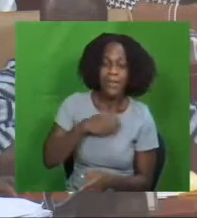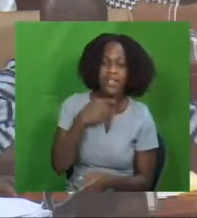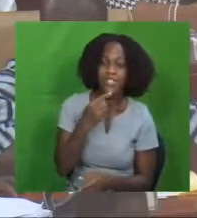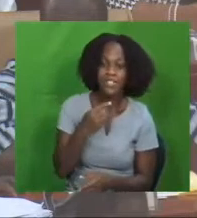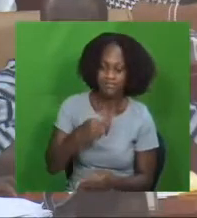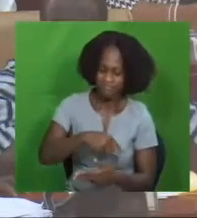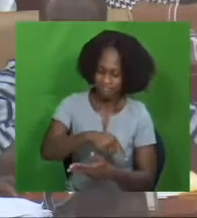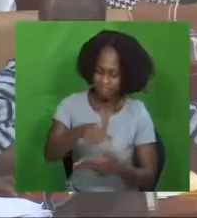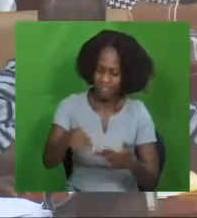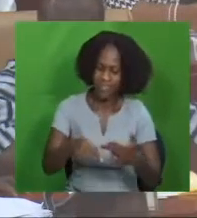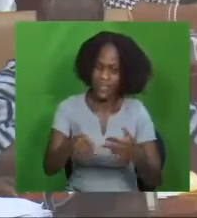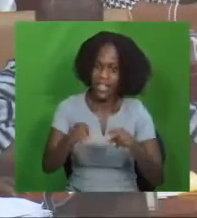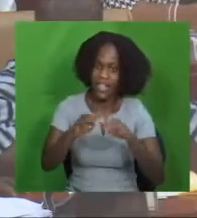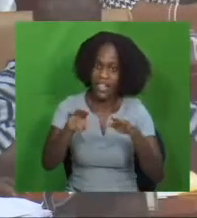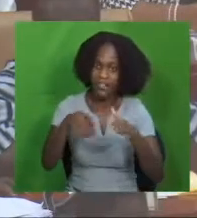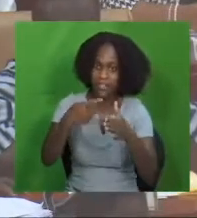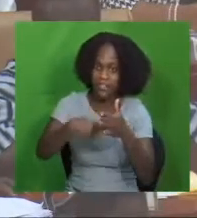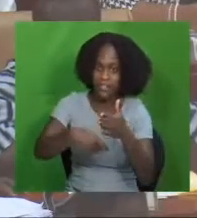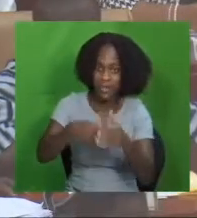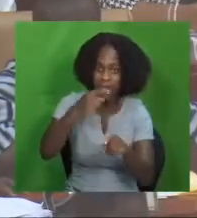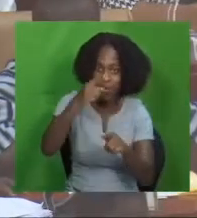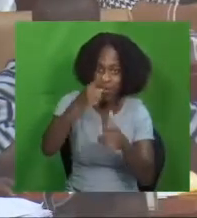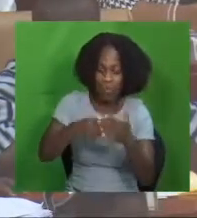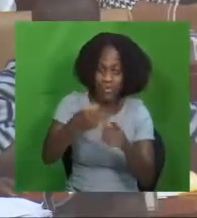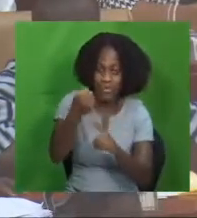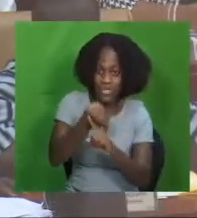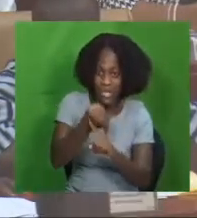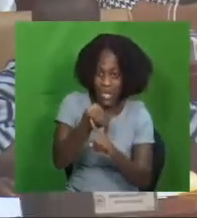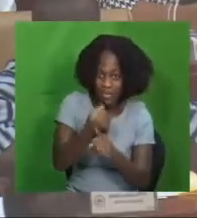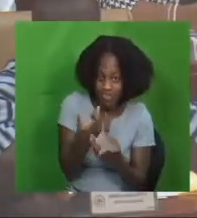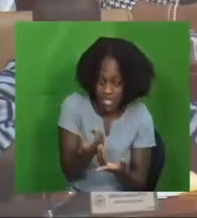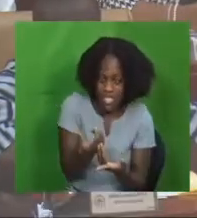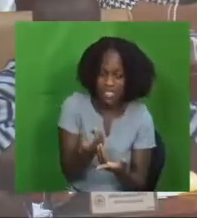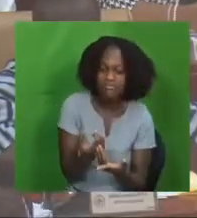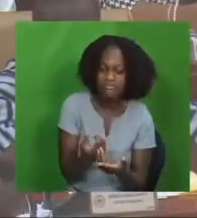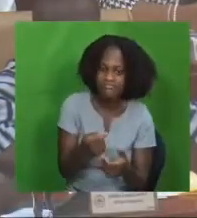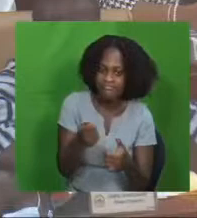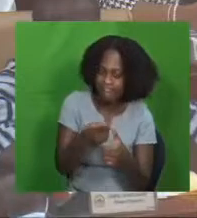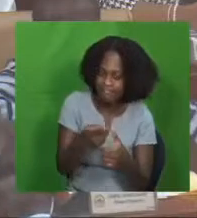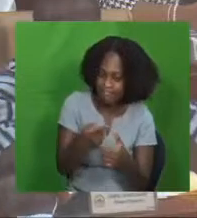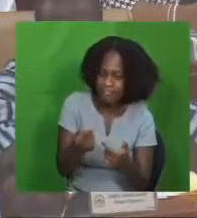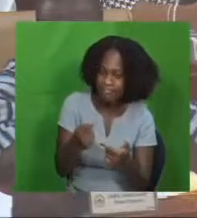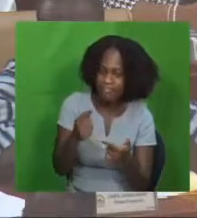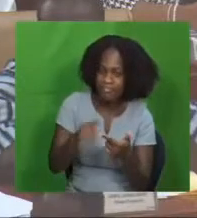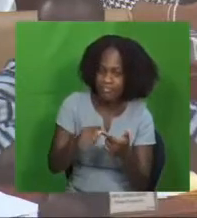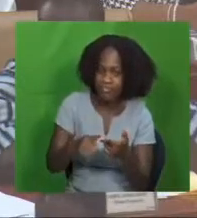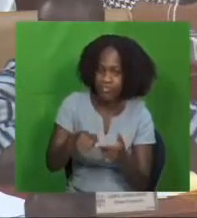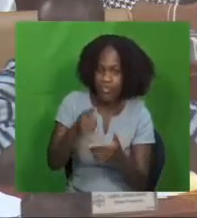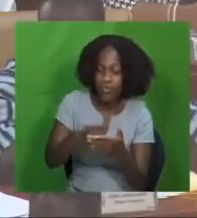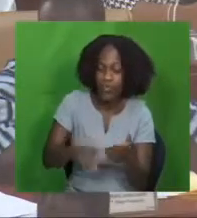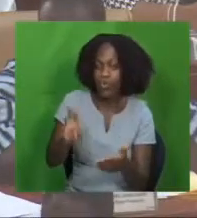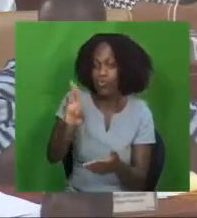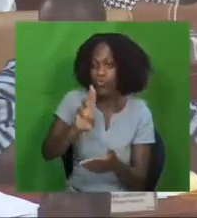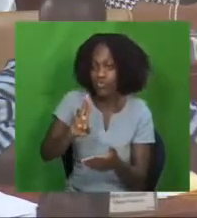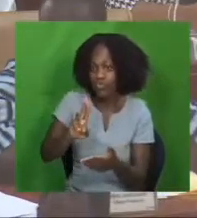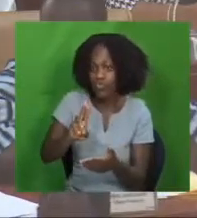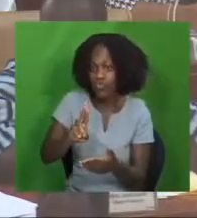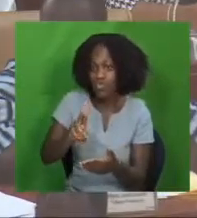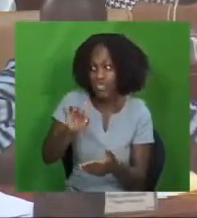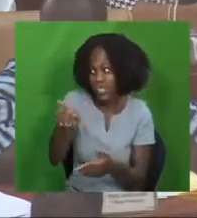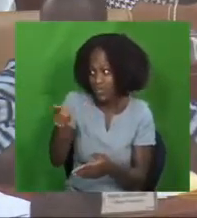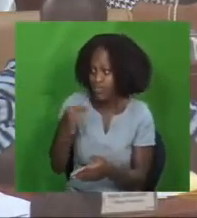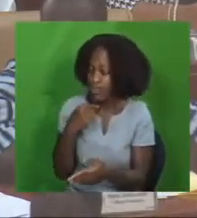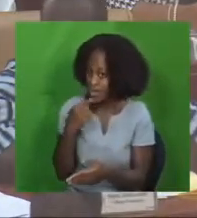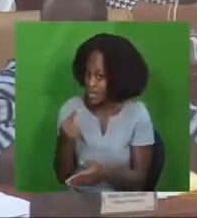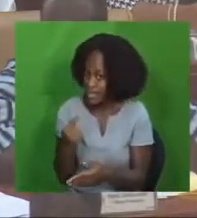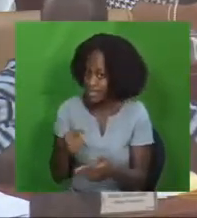of taxation. What you earn, such as wages and salaries. What you consume, that is what you talked